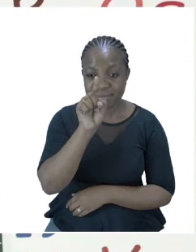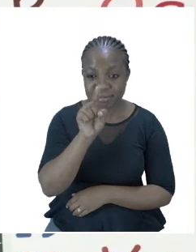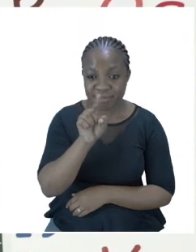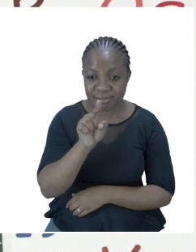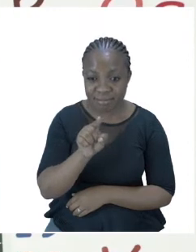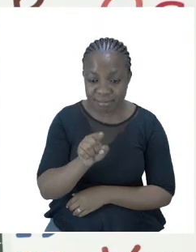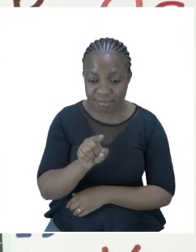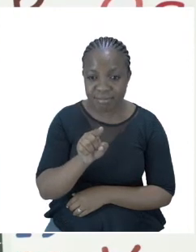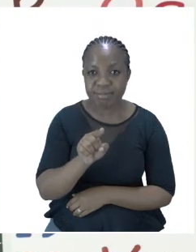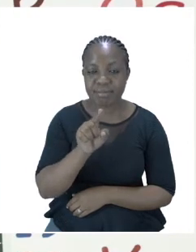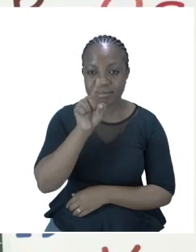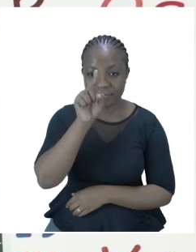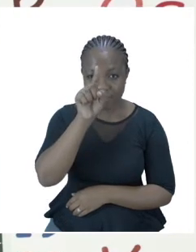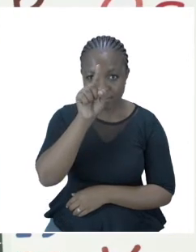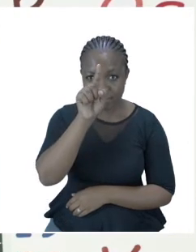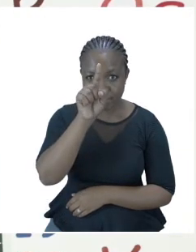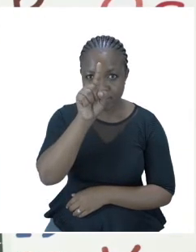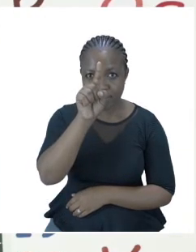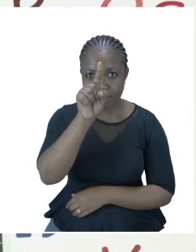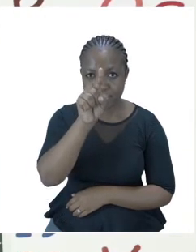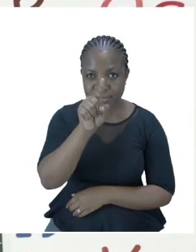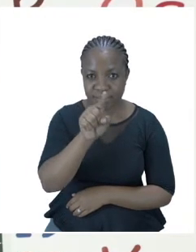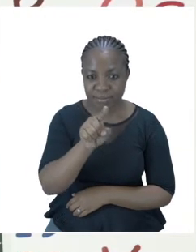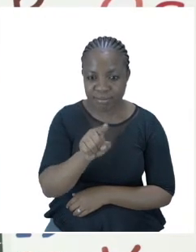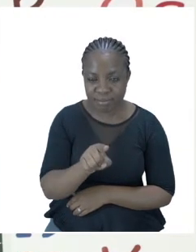have down and